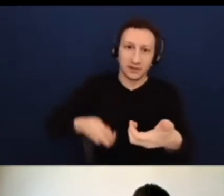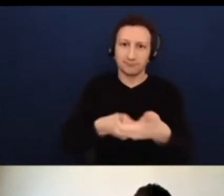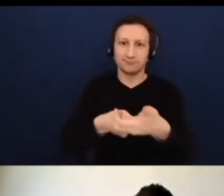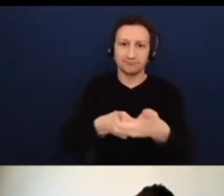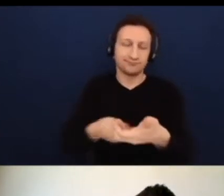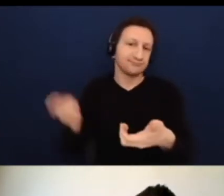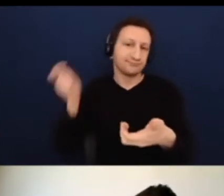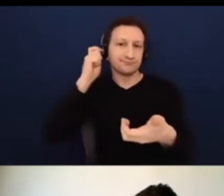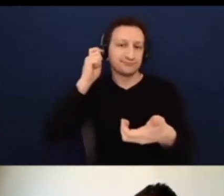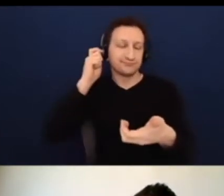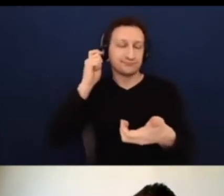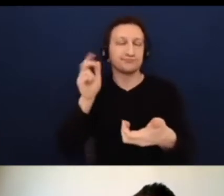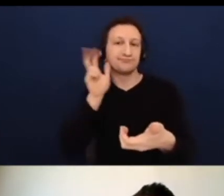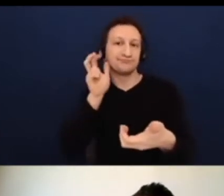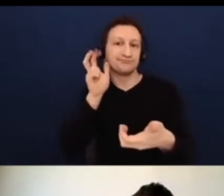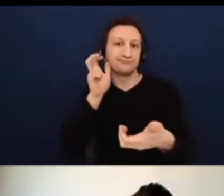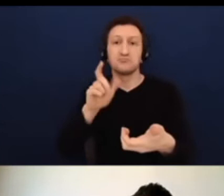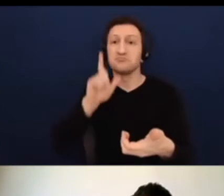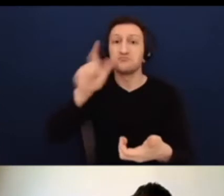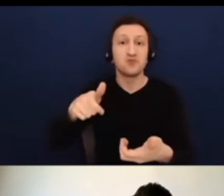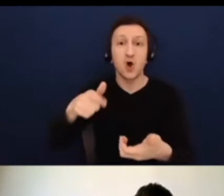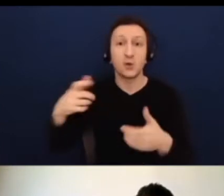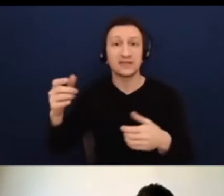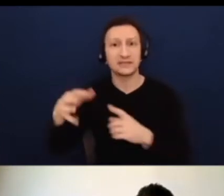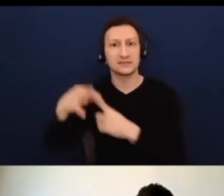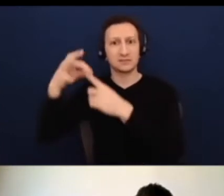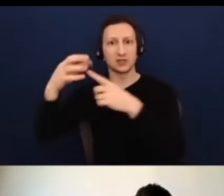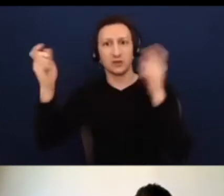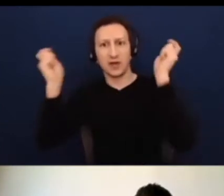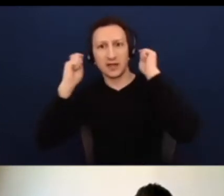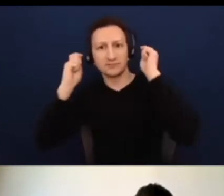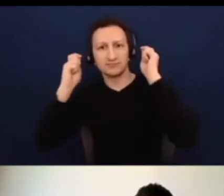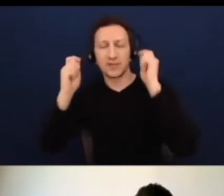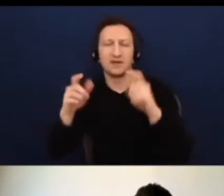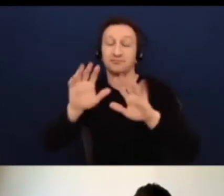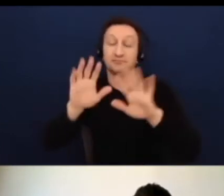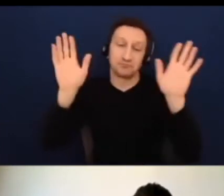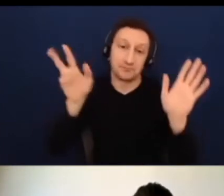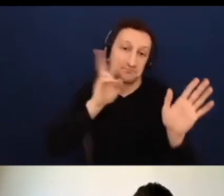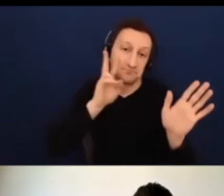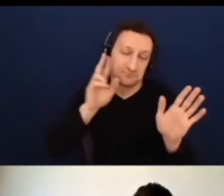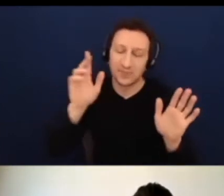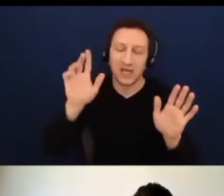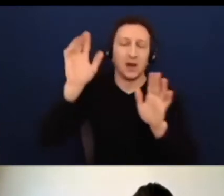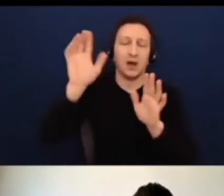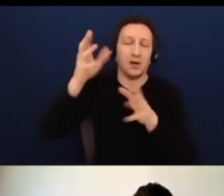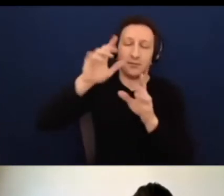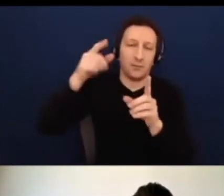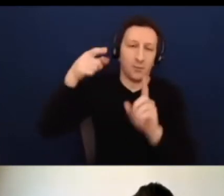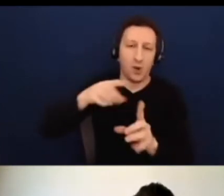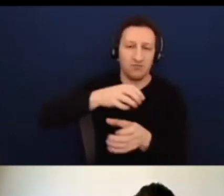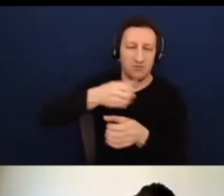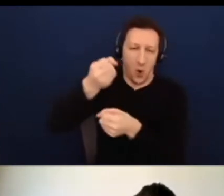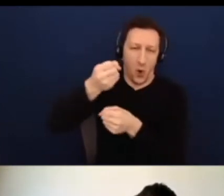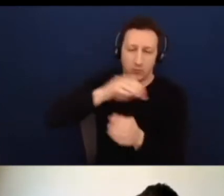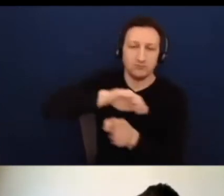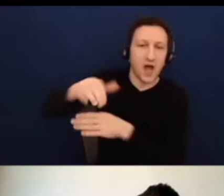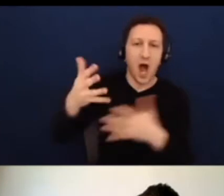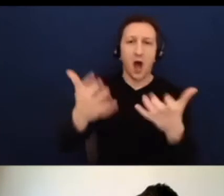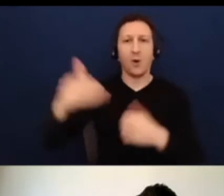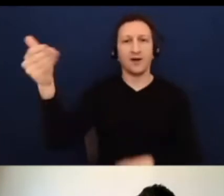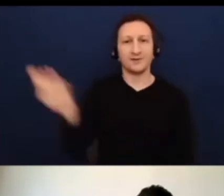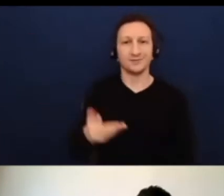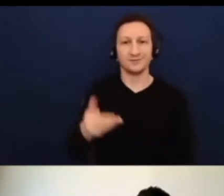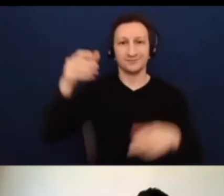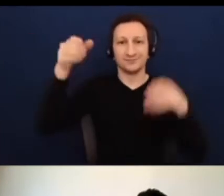apps to have access. But I'd like to introduce Alex. Alex is probably one of the most important people we want to talk to, because Alex